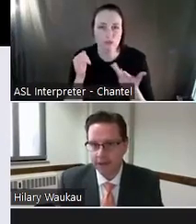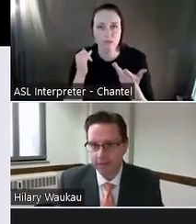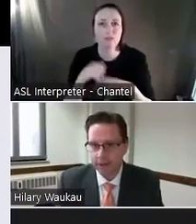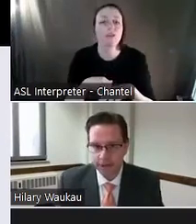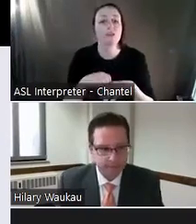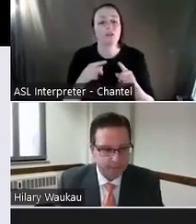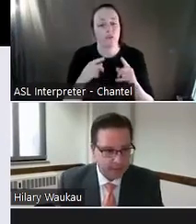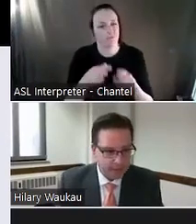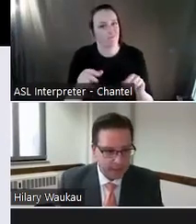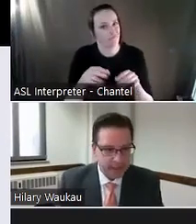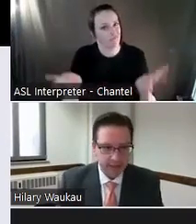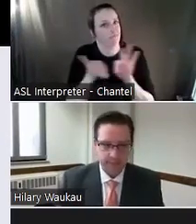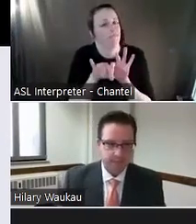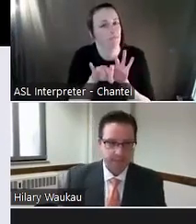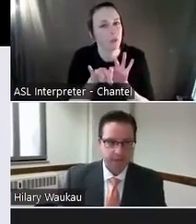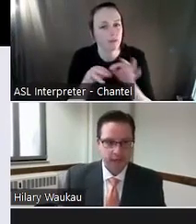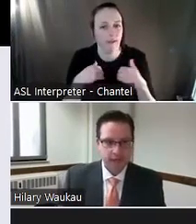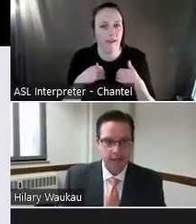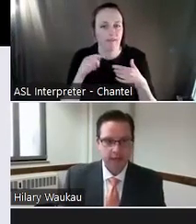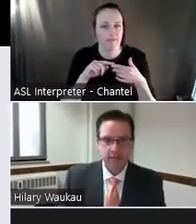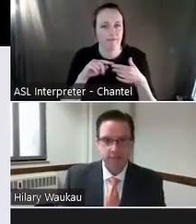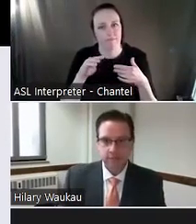in Governor Evers' budget. Next slide.